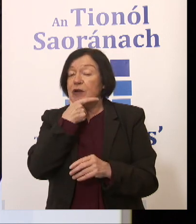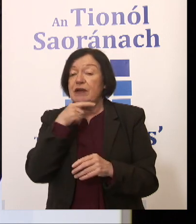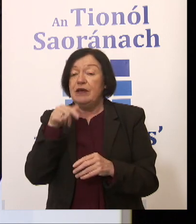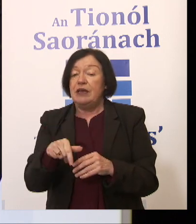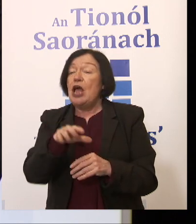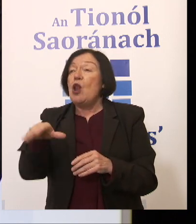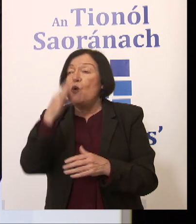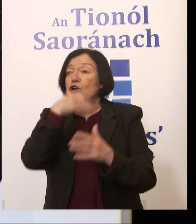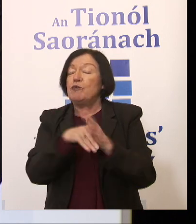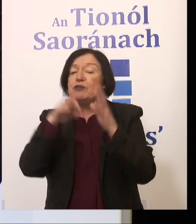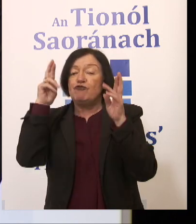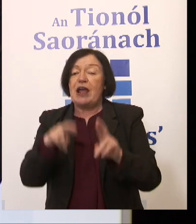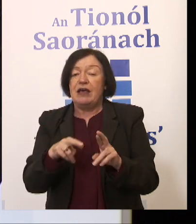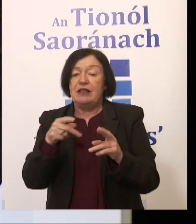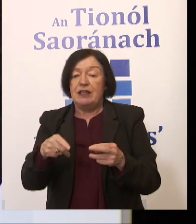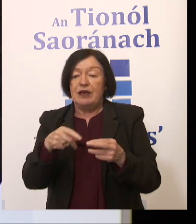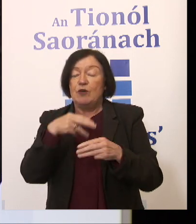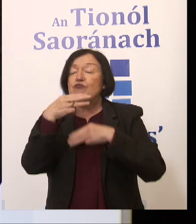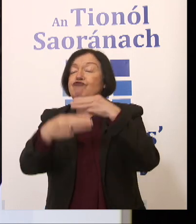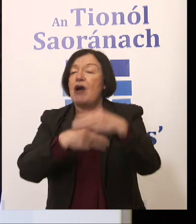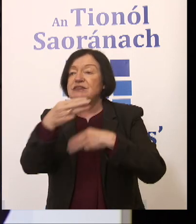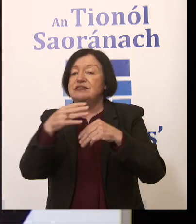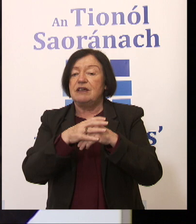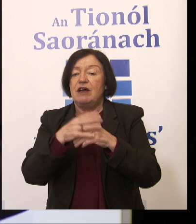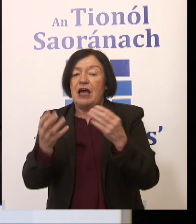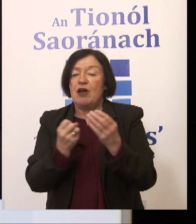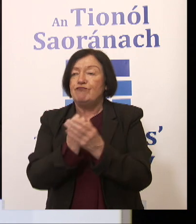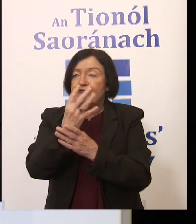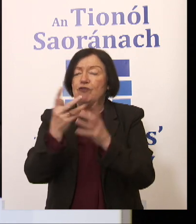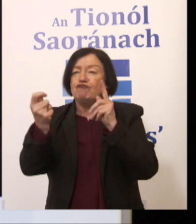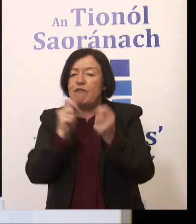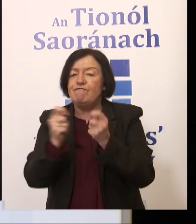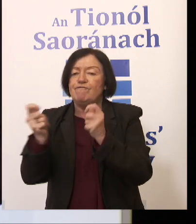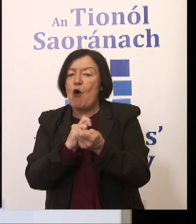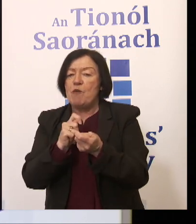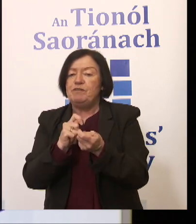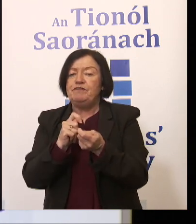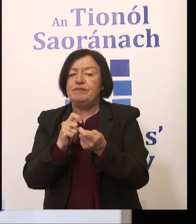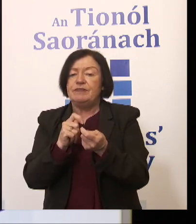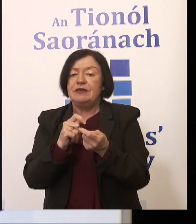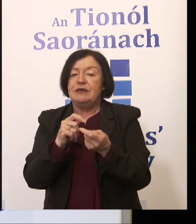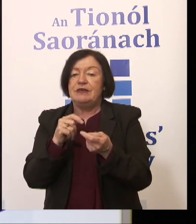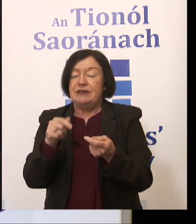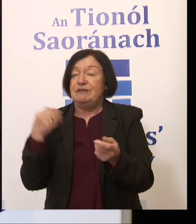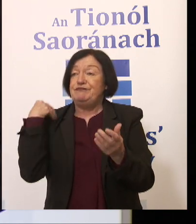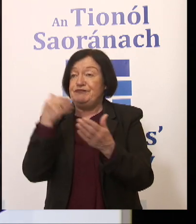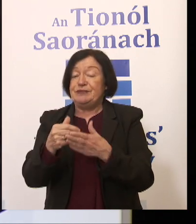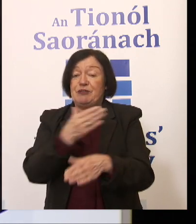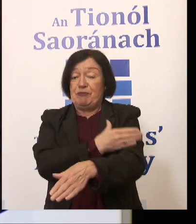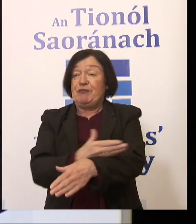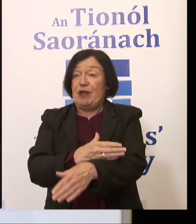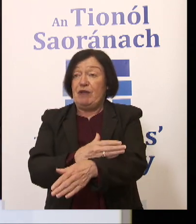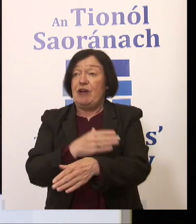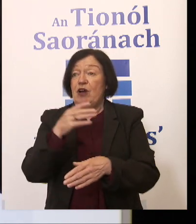government really, it represents the outcome of a process of evolution and reform that's really been going on since the foundation of local